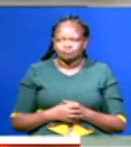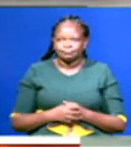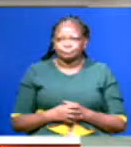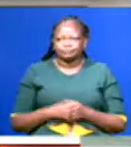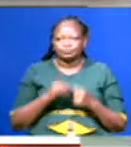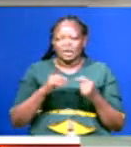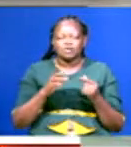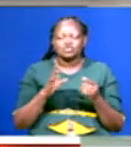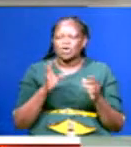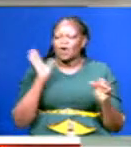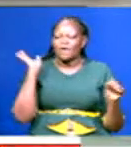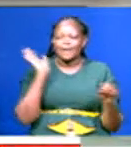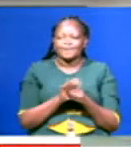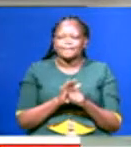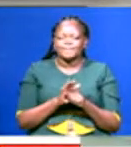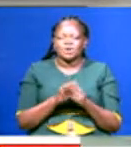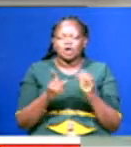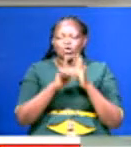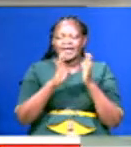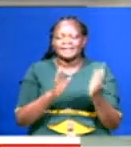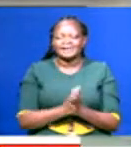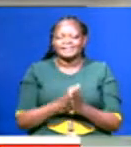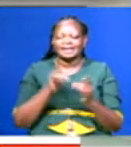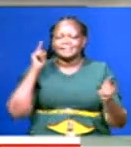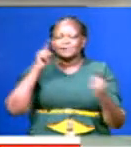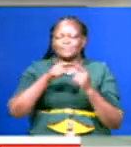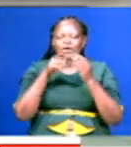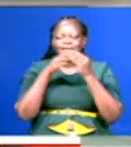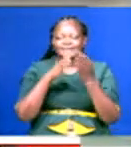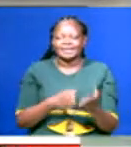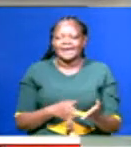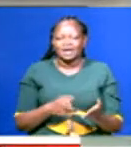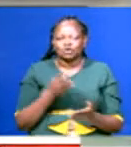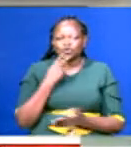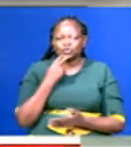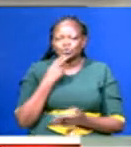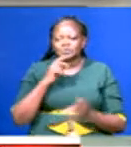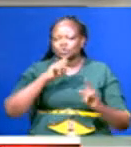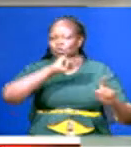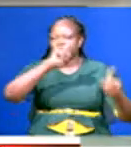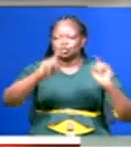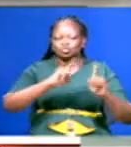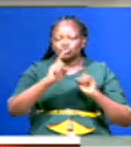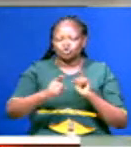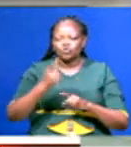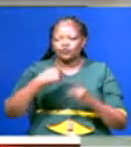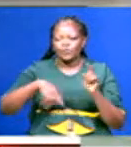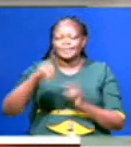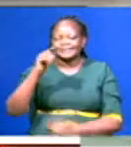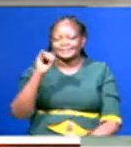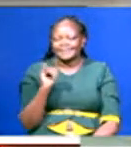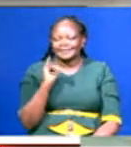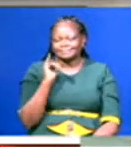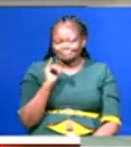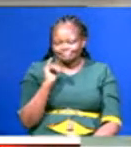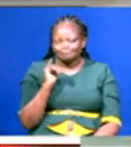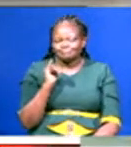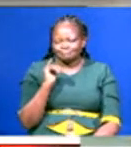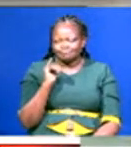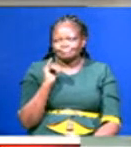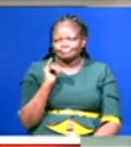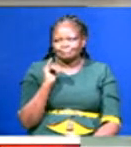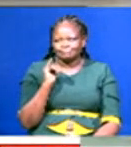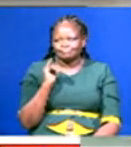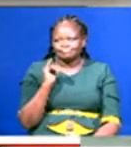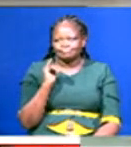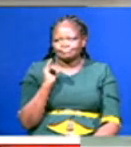battery of lawyers and Azimio leader Raila Odinga, was Tuesday questioned by detectives at the Directorate of Criminal